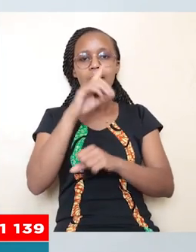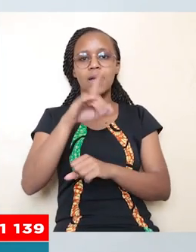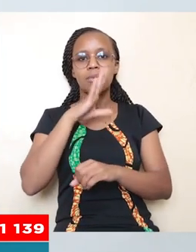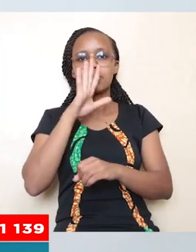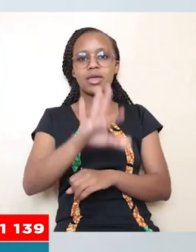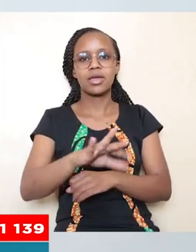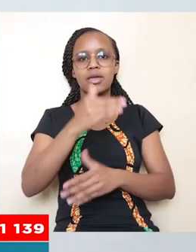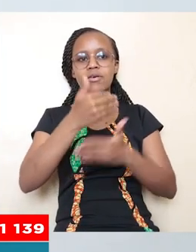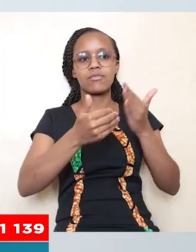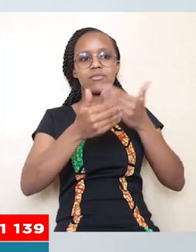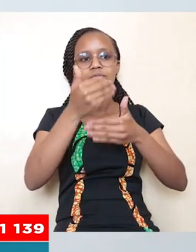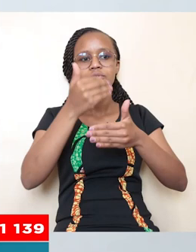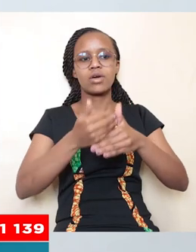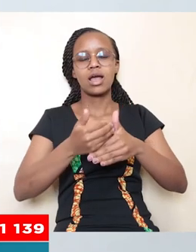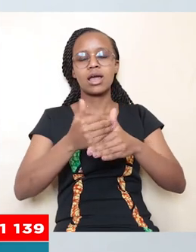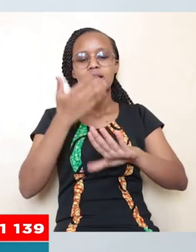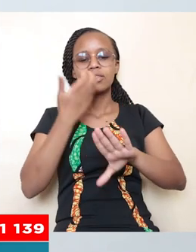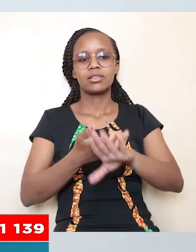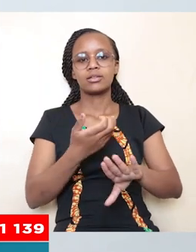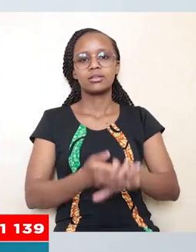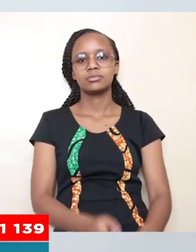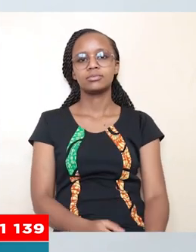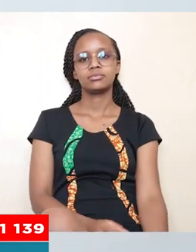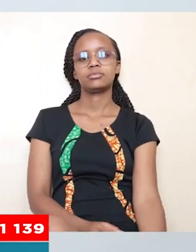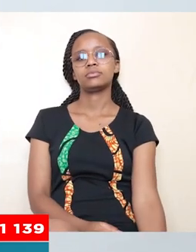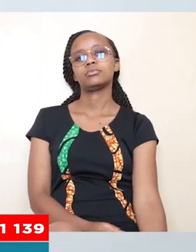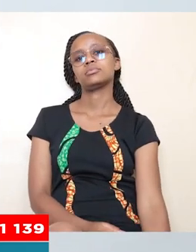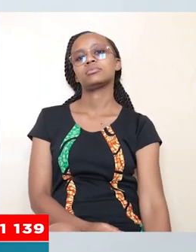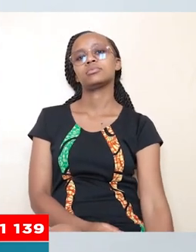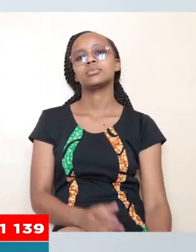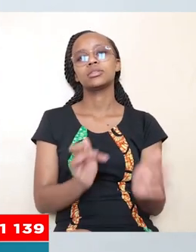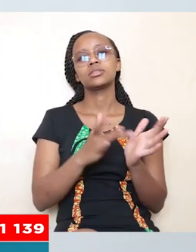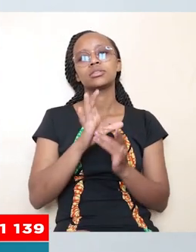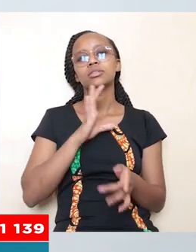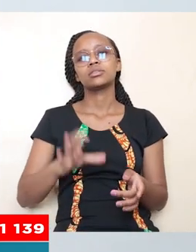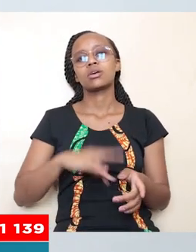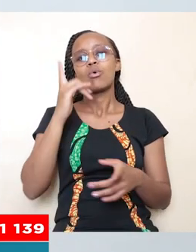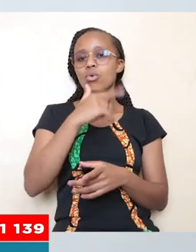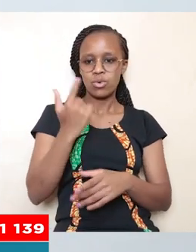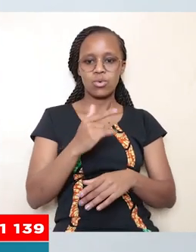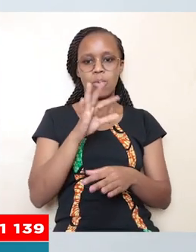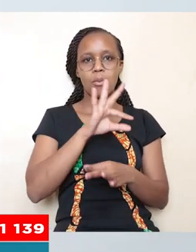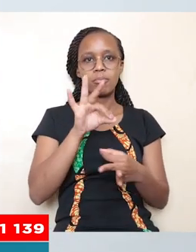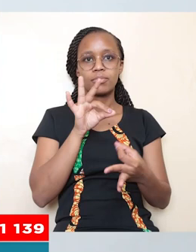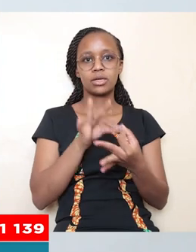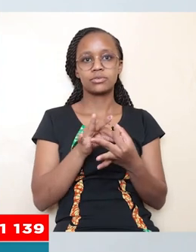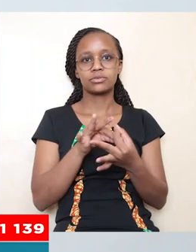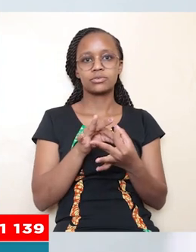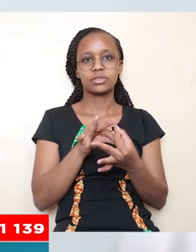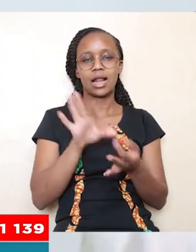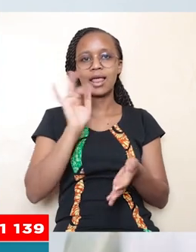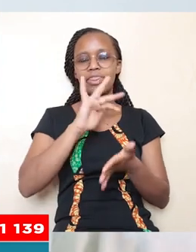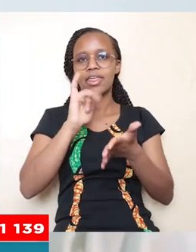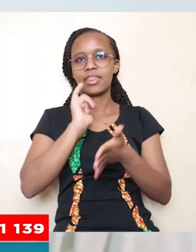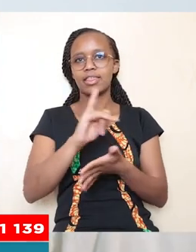be founded on the rock, that is Jesus Christ. He who perfects the